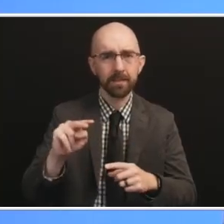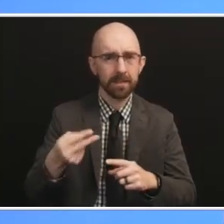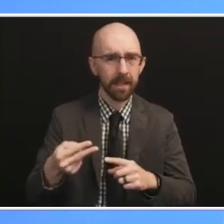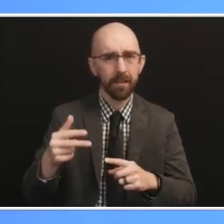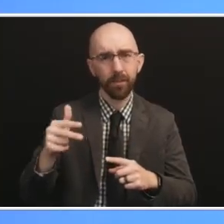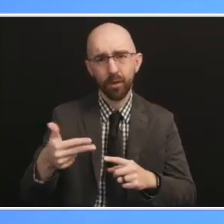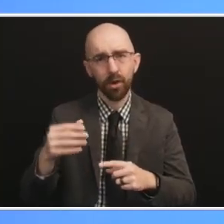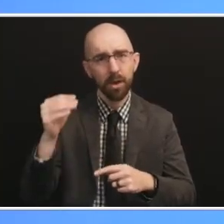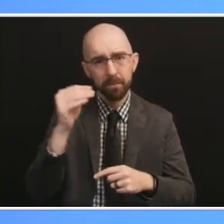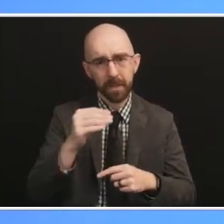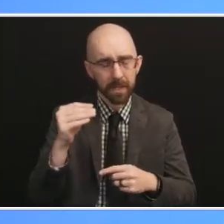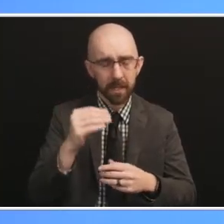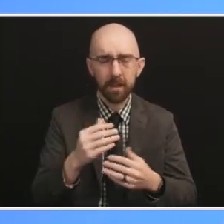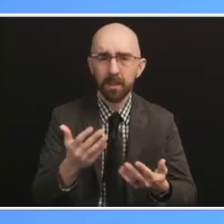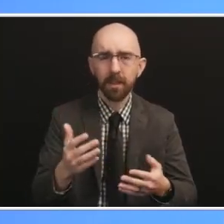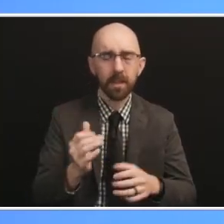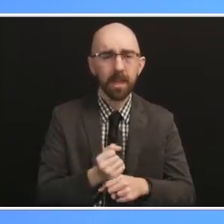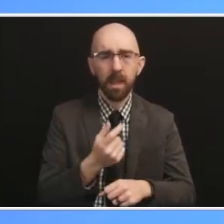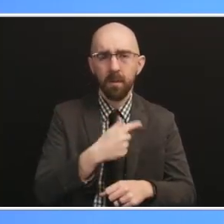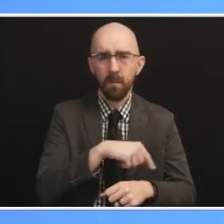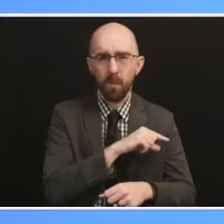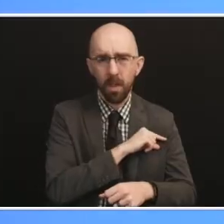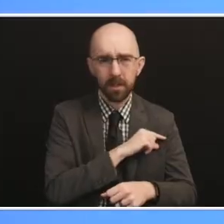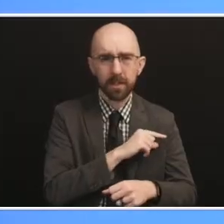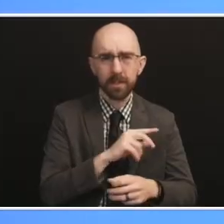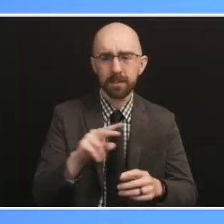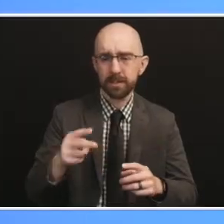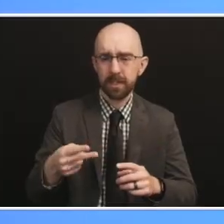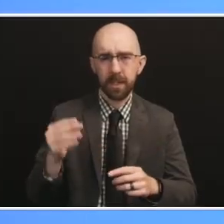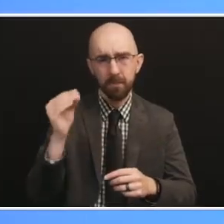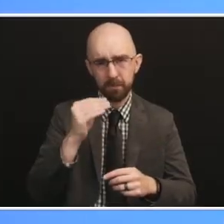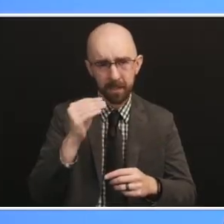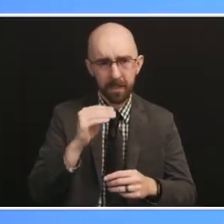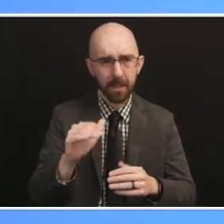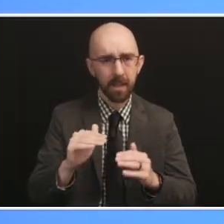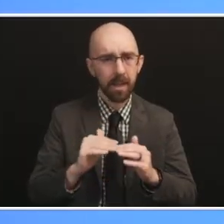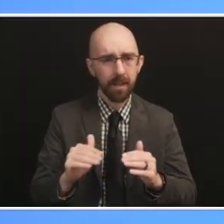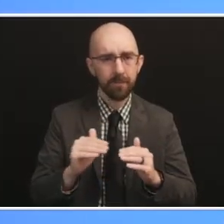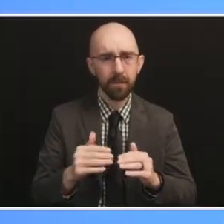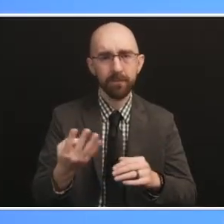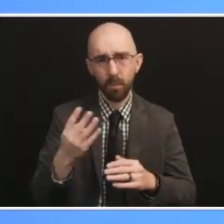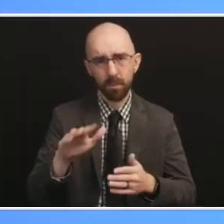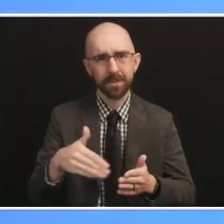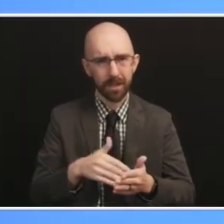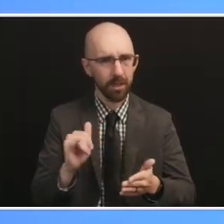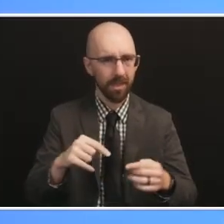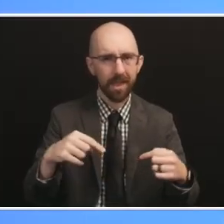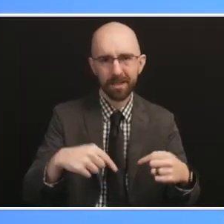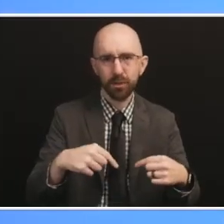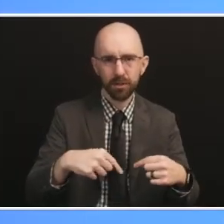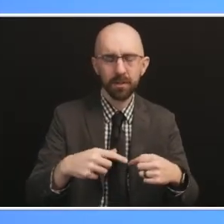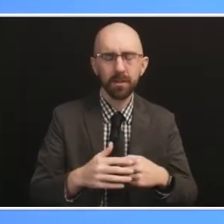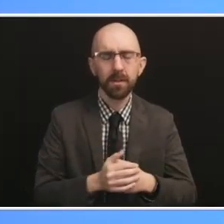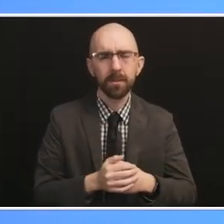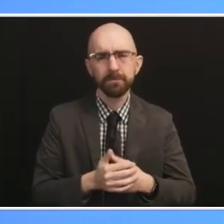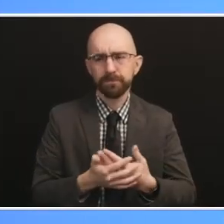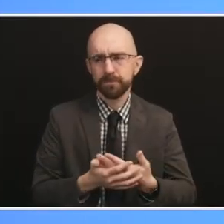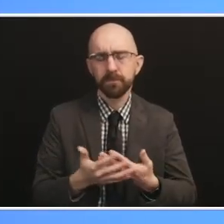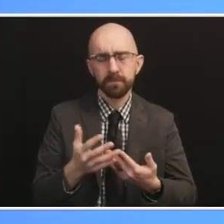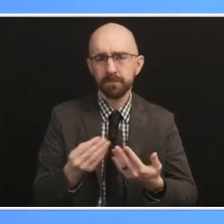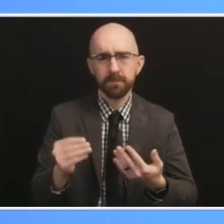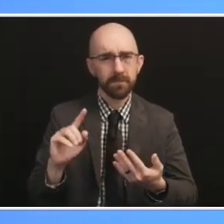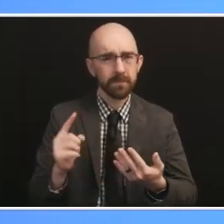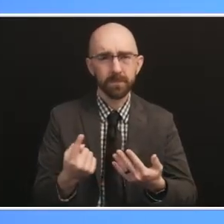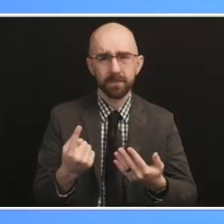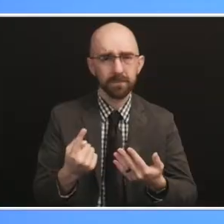opinion, get a quality second opinion at a level 4 center like we are here, and just